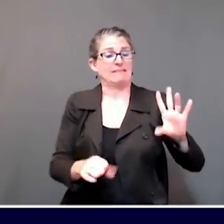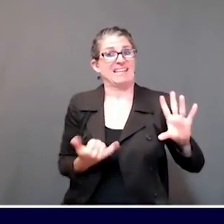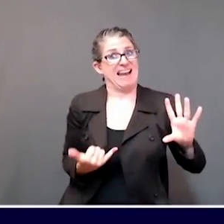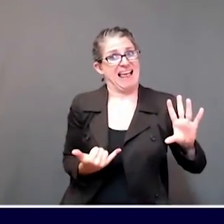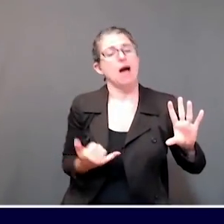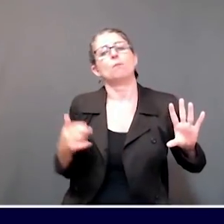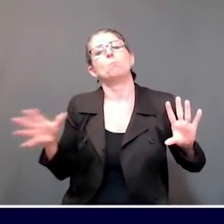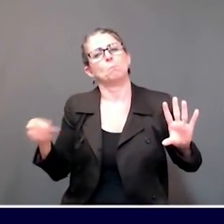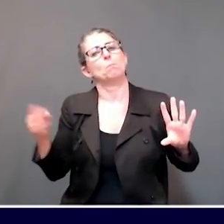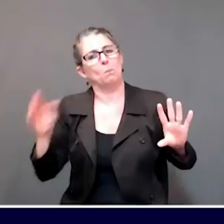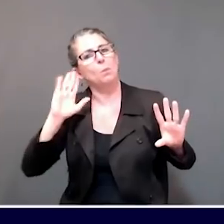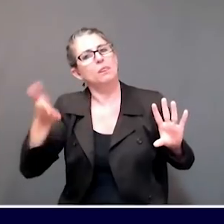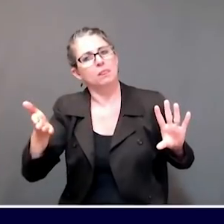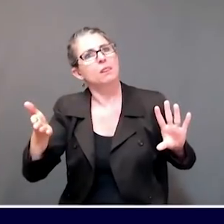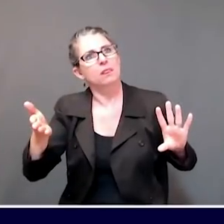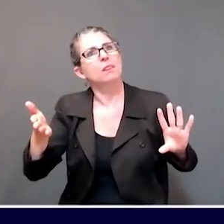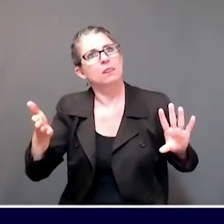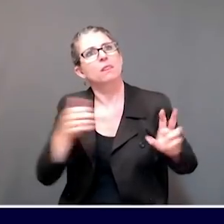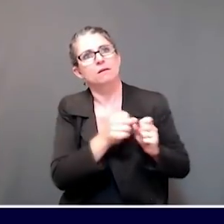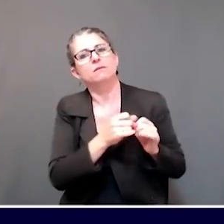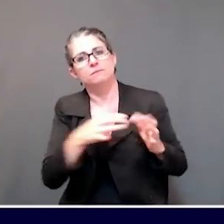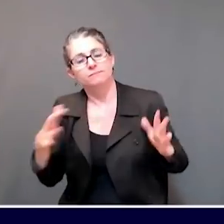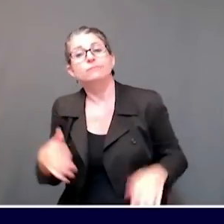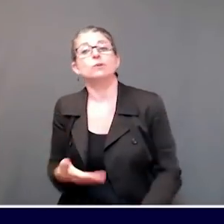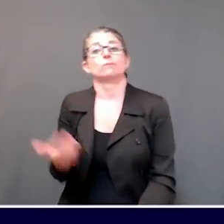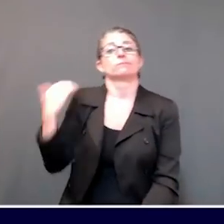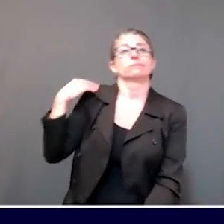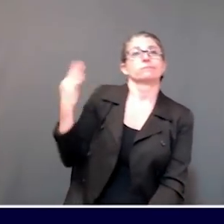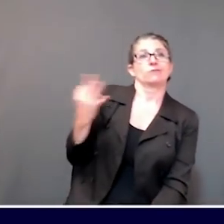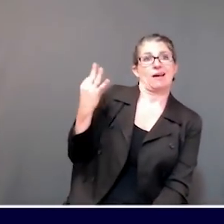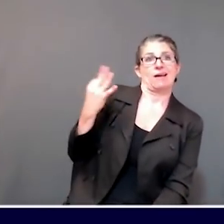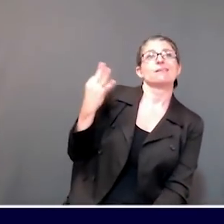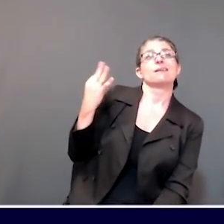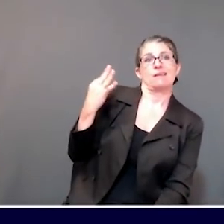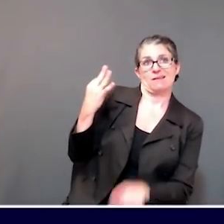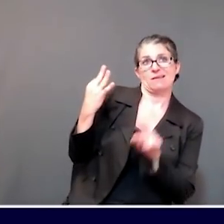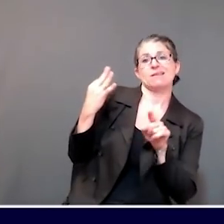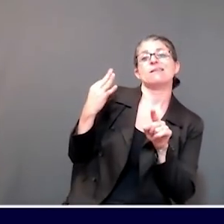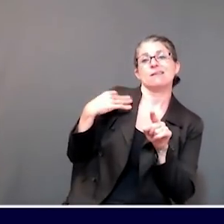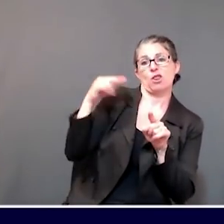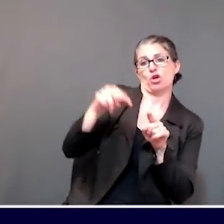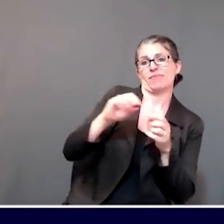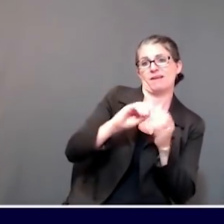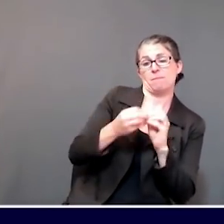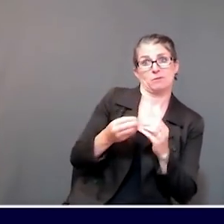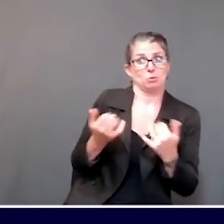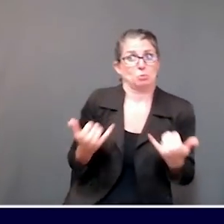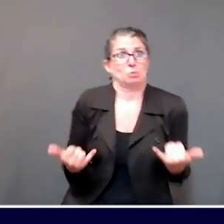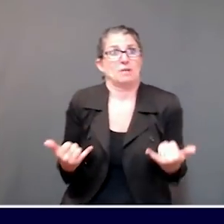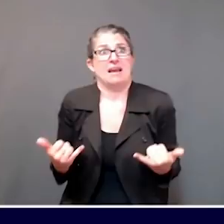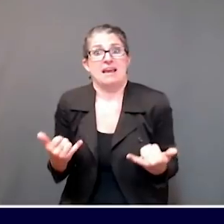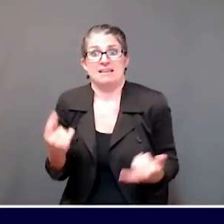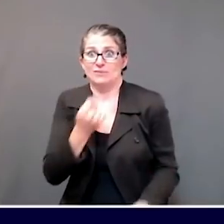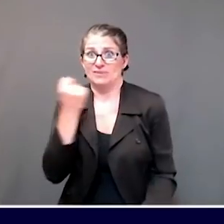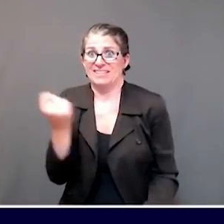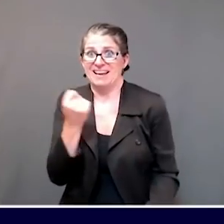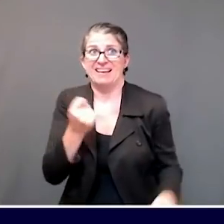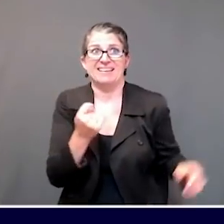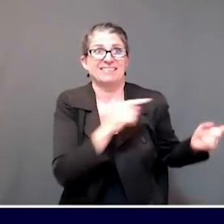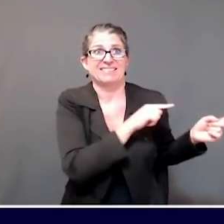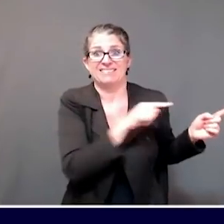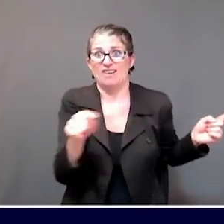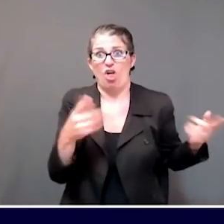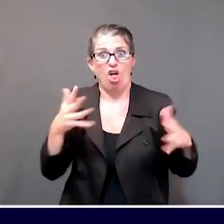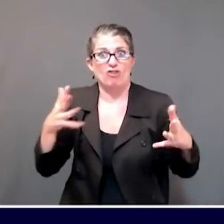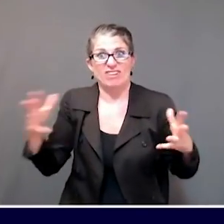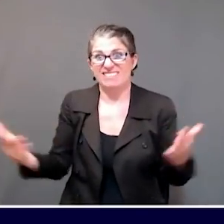we've even since then trained additional case investigators. So just Monday and Tuesday of this week. So we will